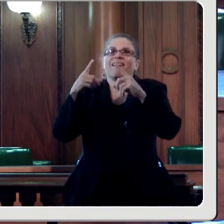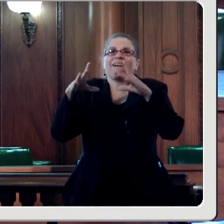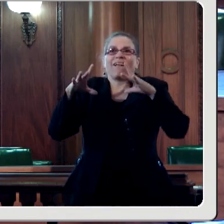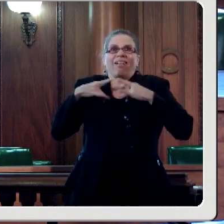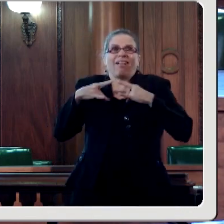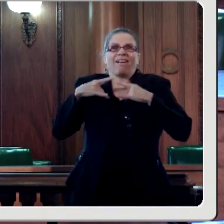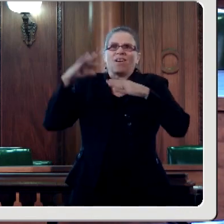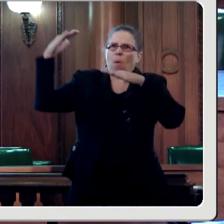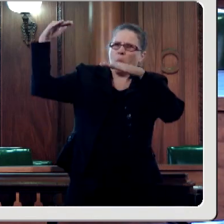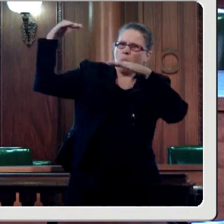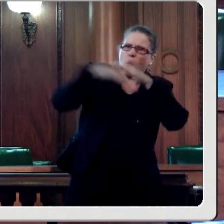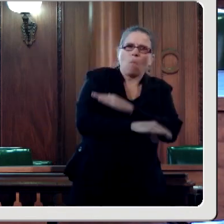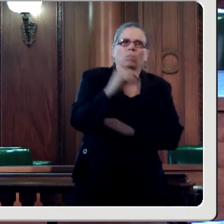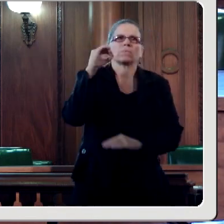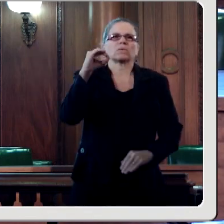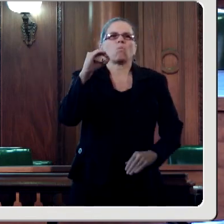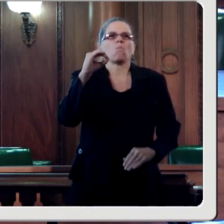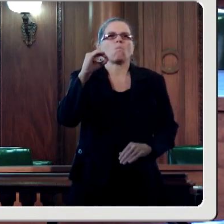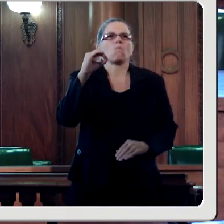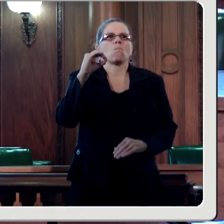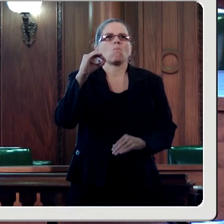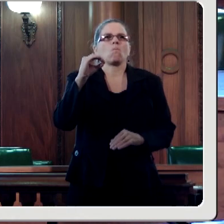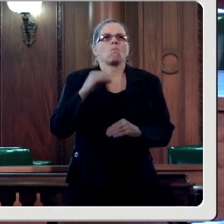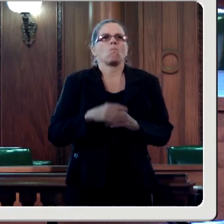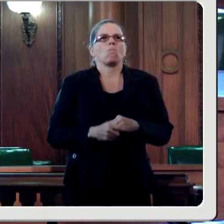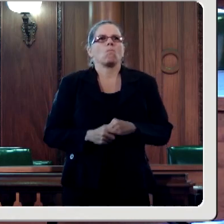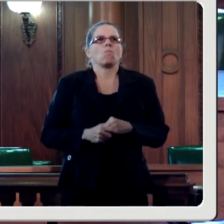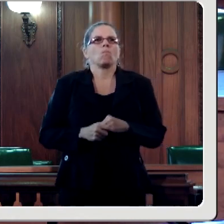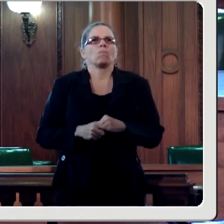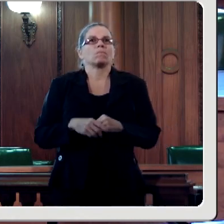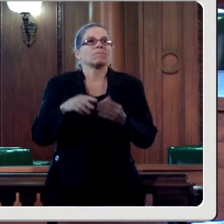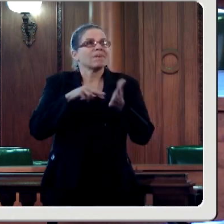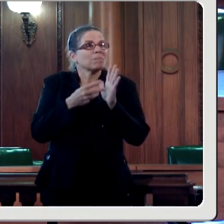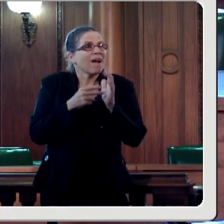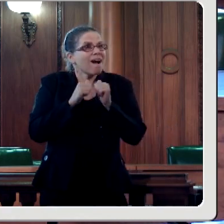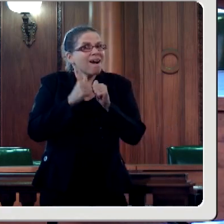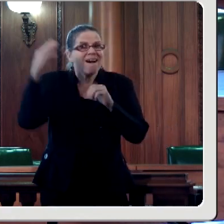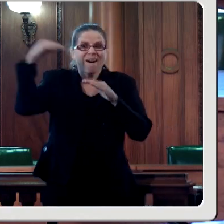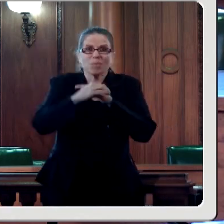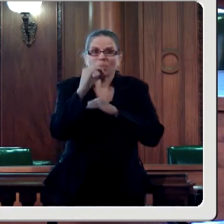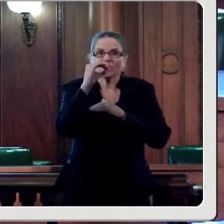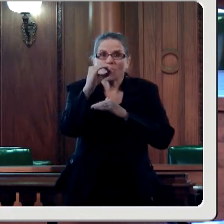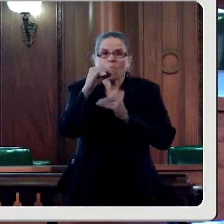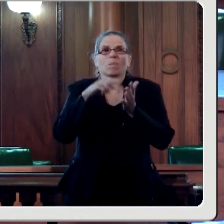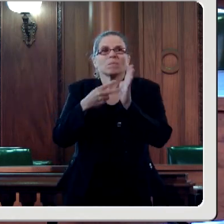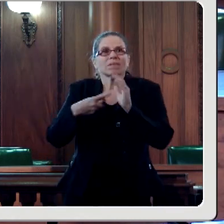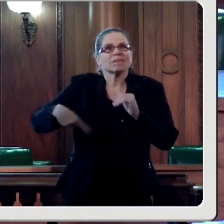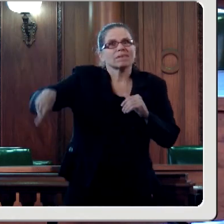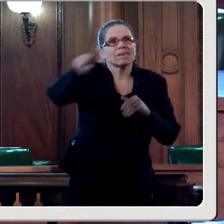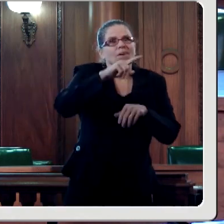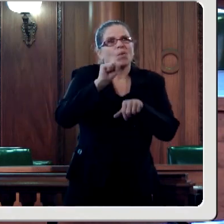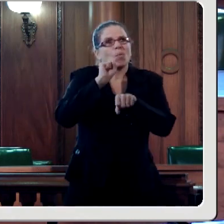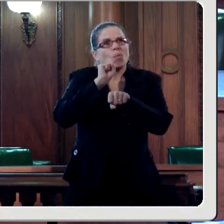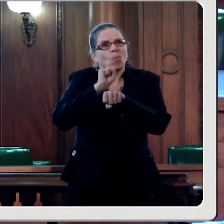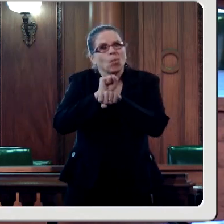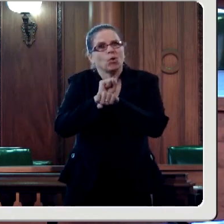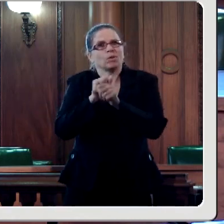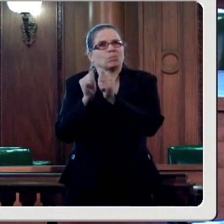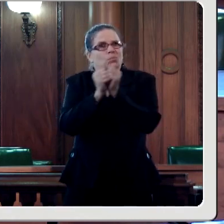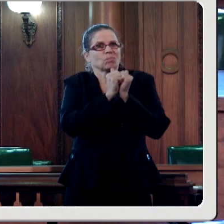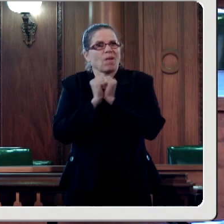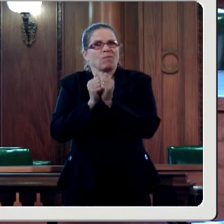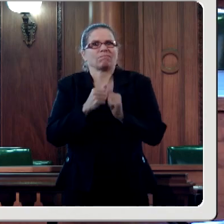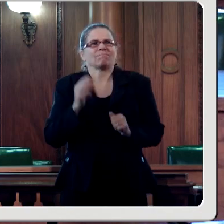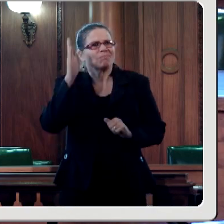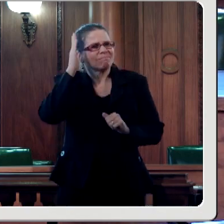But we have to continue to work together. And I know we will defeat this COVID-19